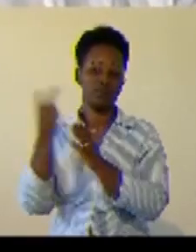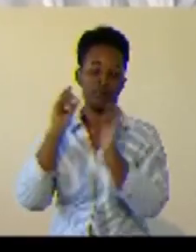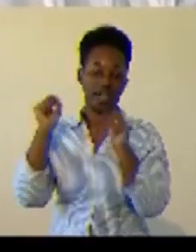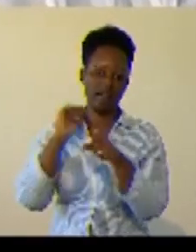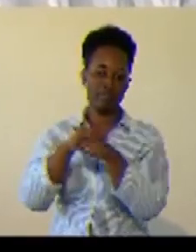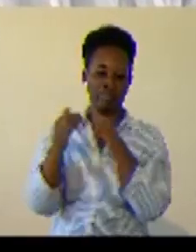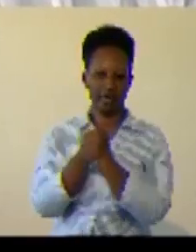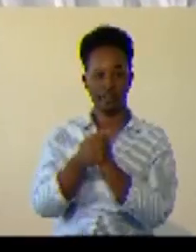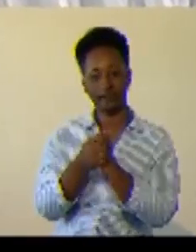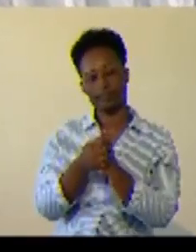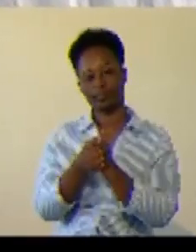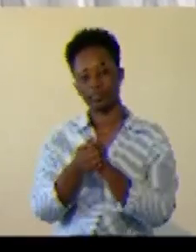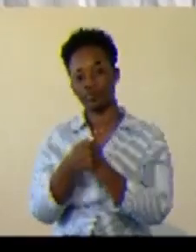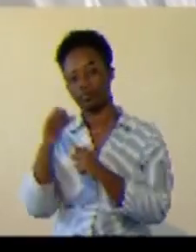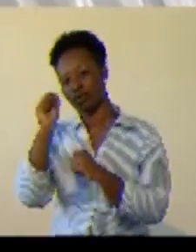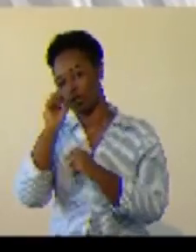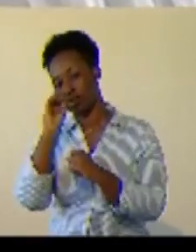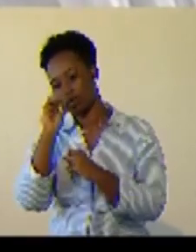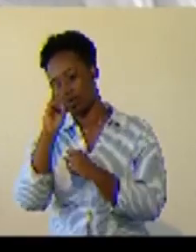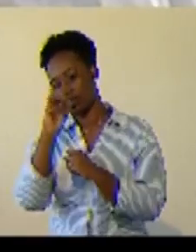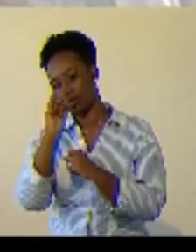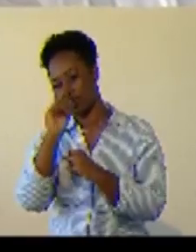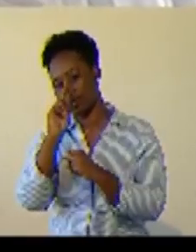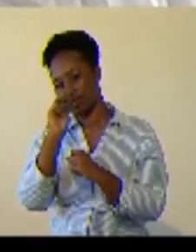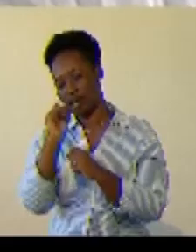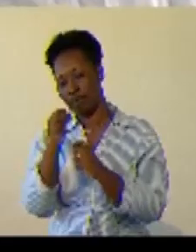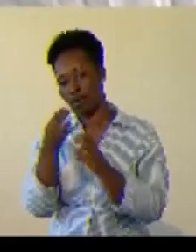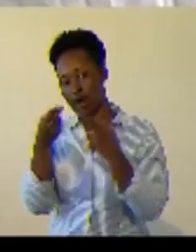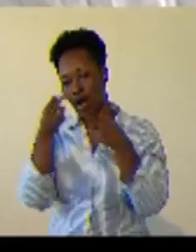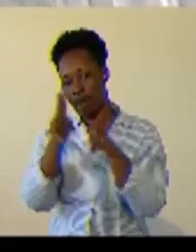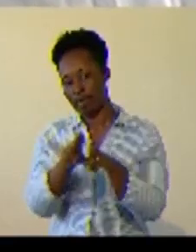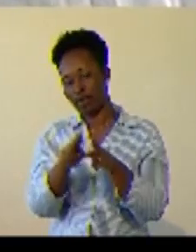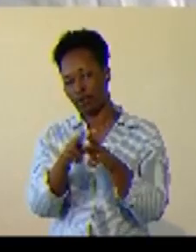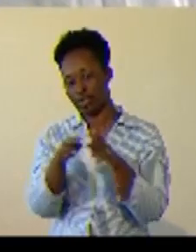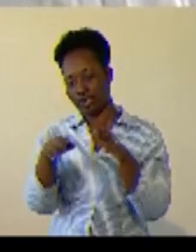sodium floats on the surface of water.